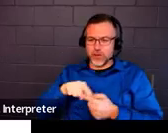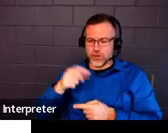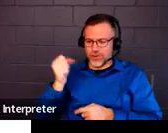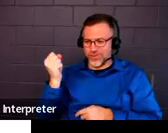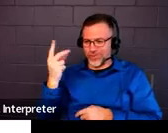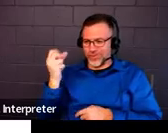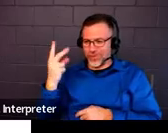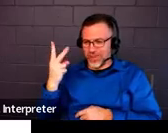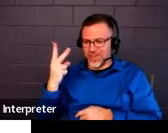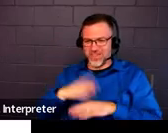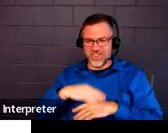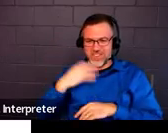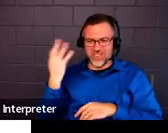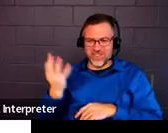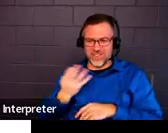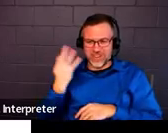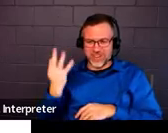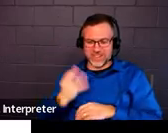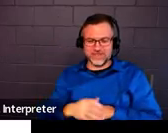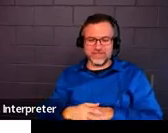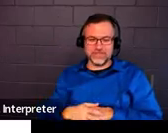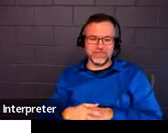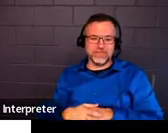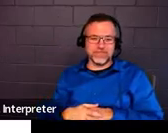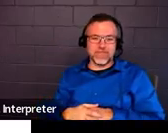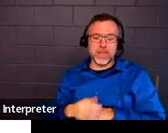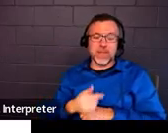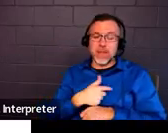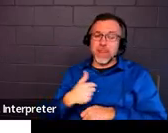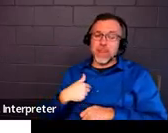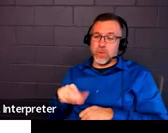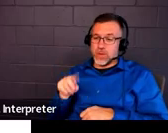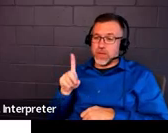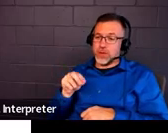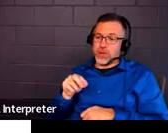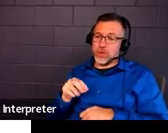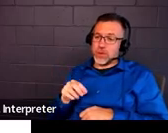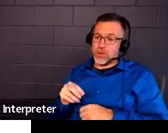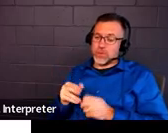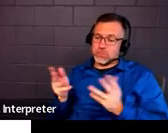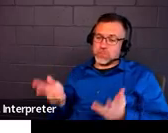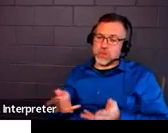on Friday. We encourage you to bring